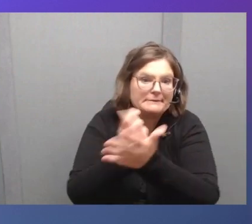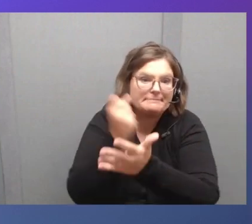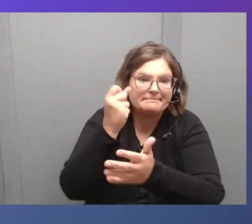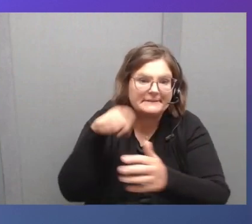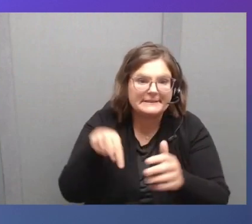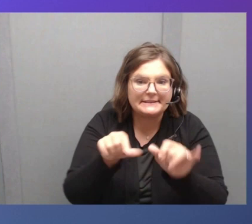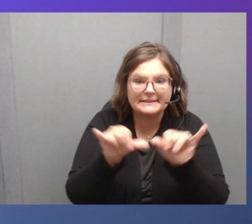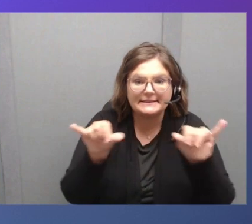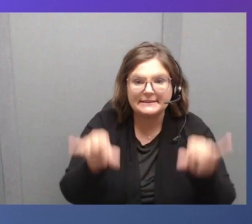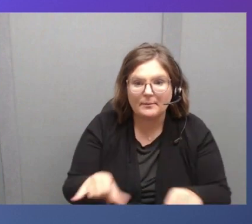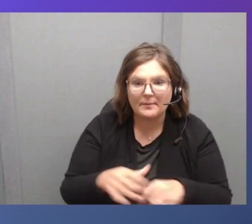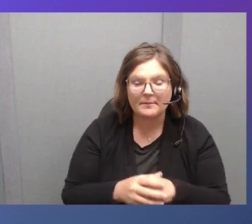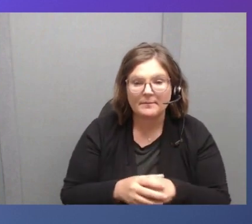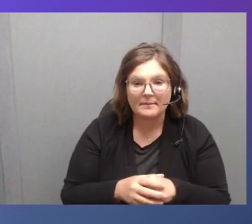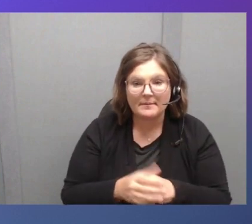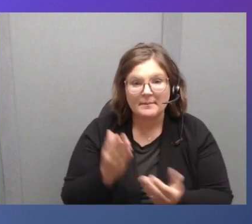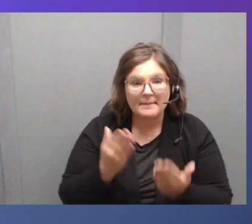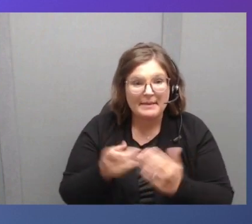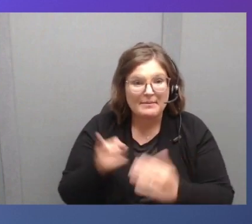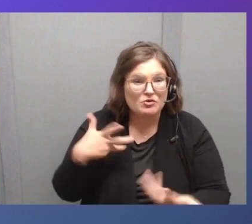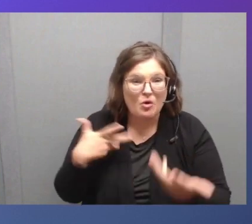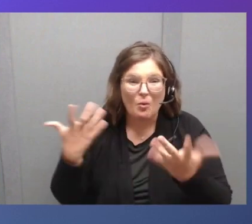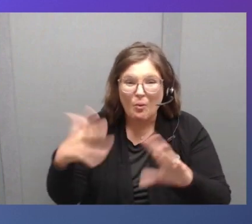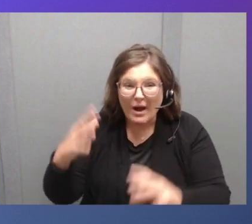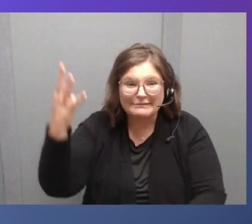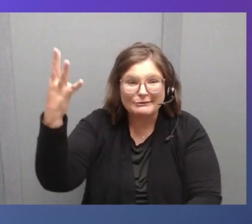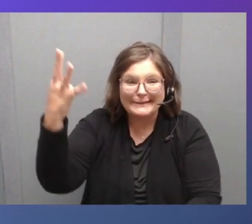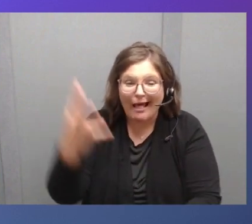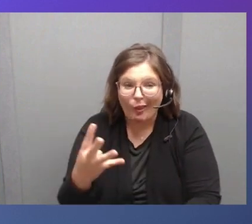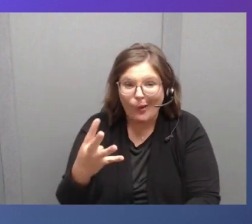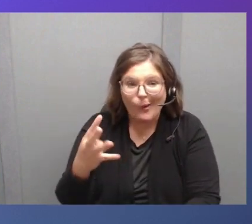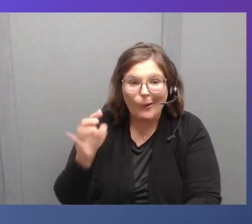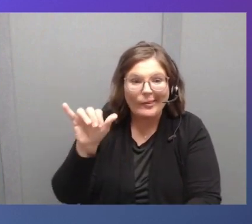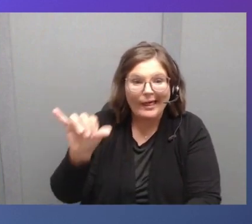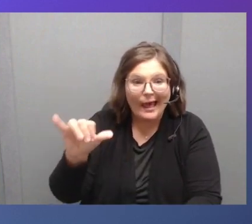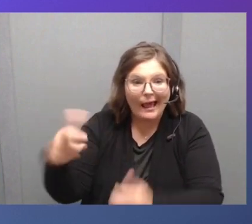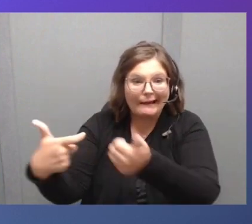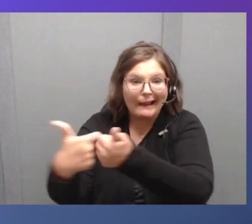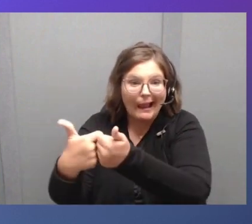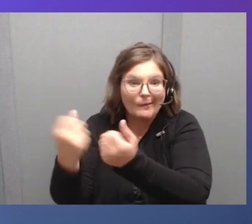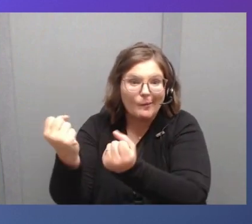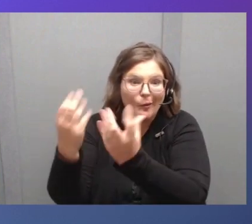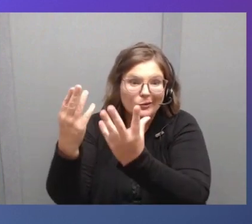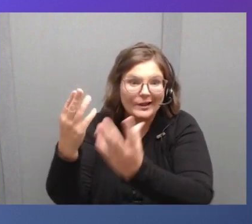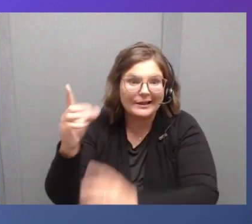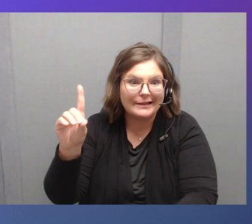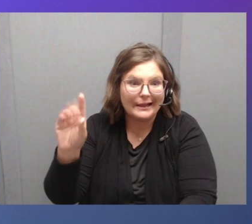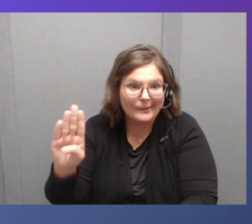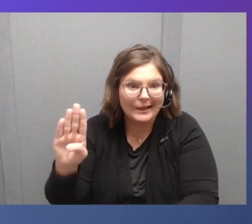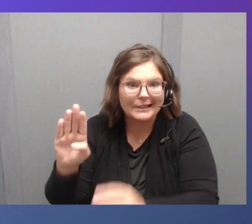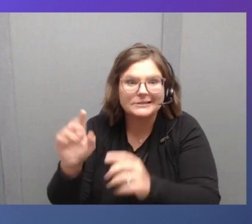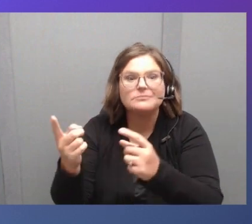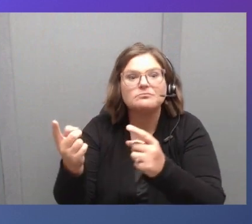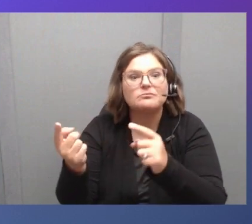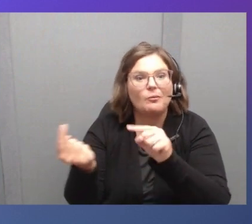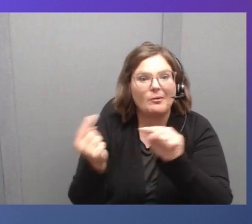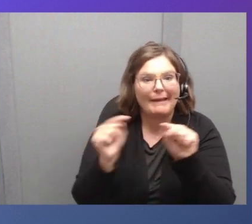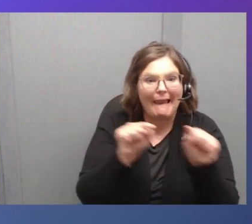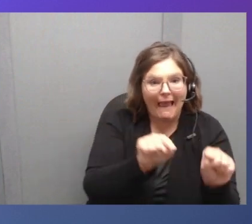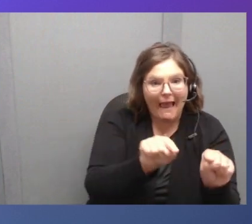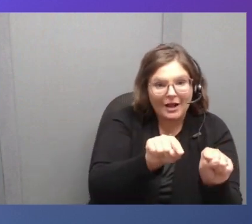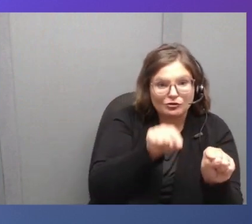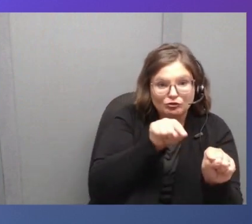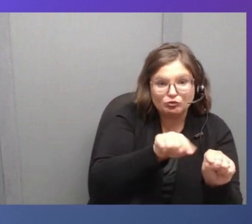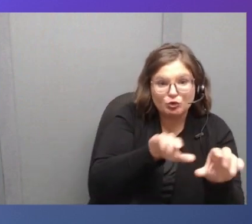don't want to download that multi-gigabyte game or update, you want to just stream to you. So remote rendering applied to gaming can also apply to over-the-air updates